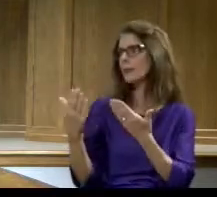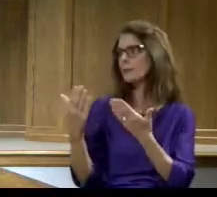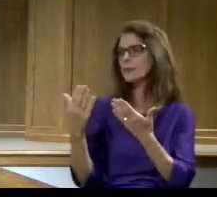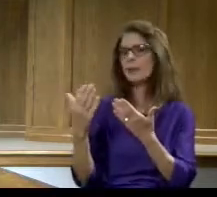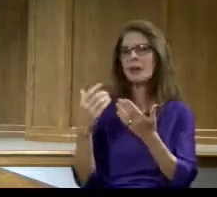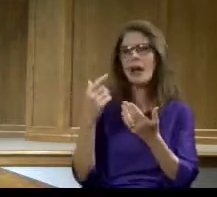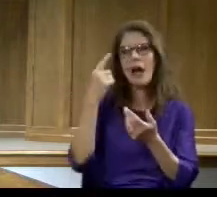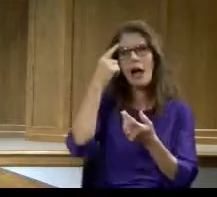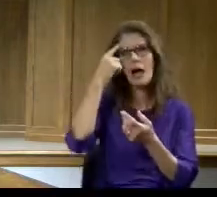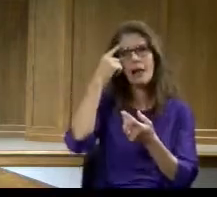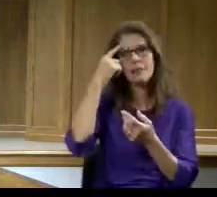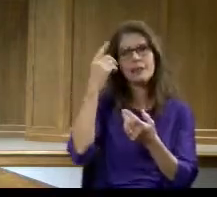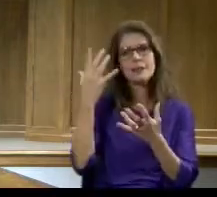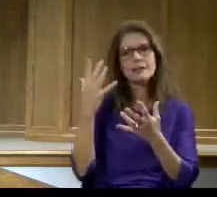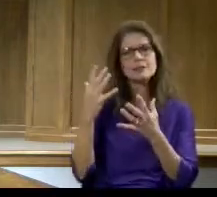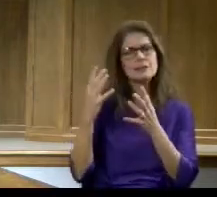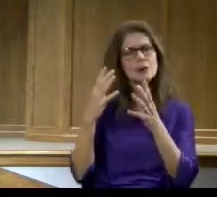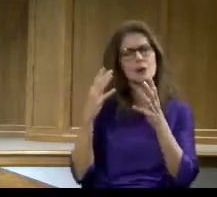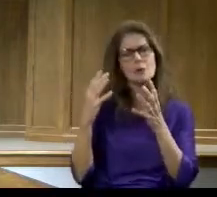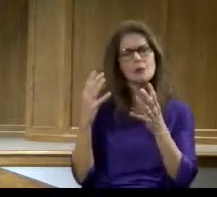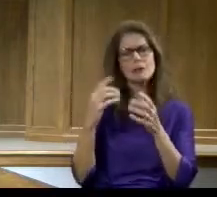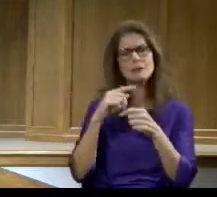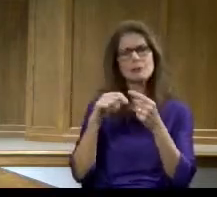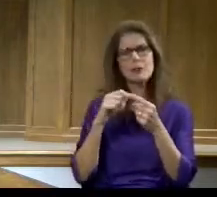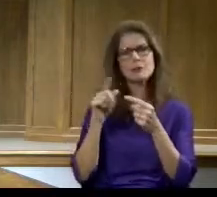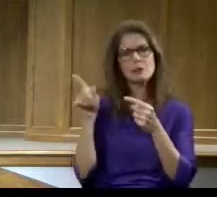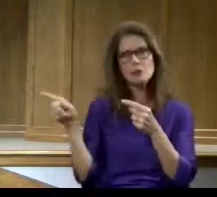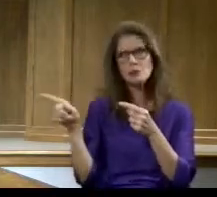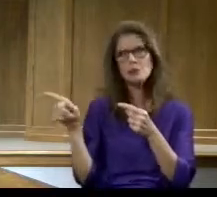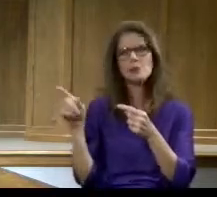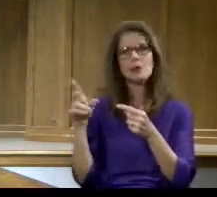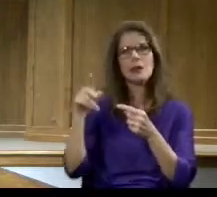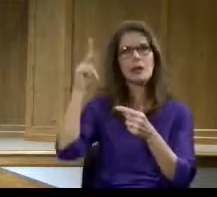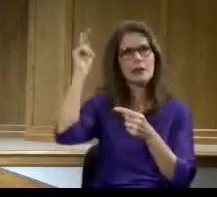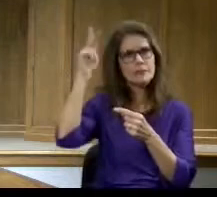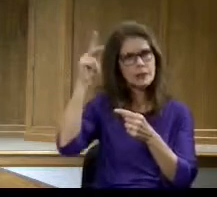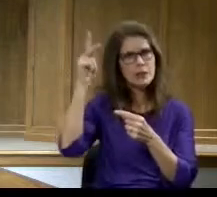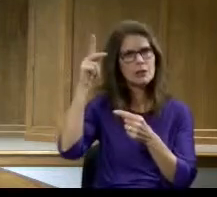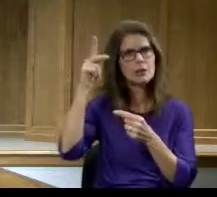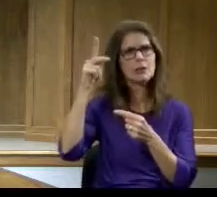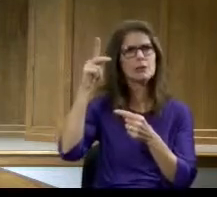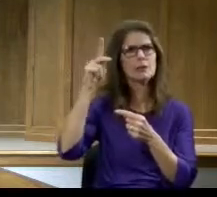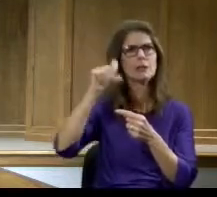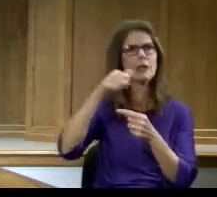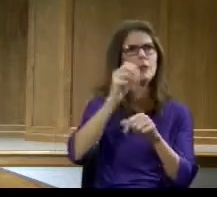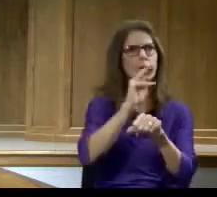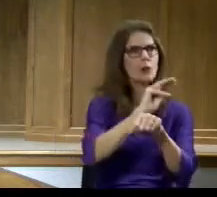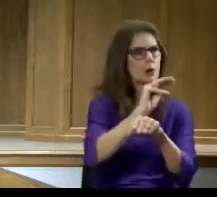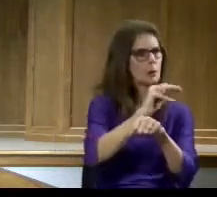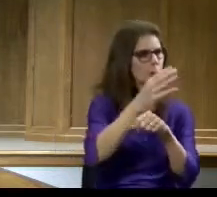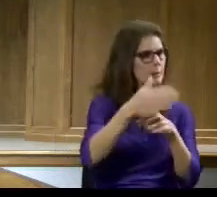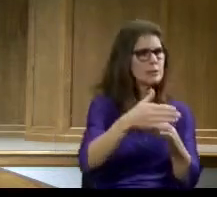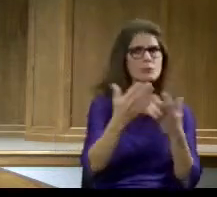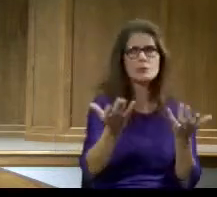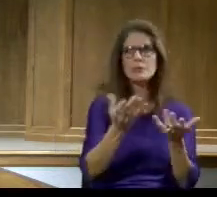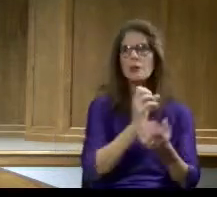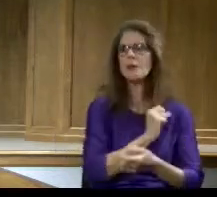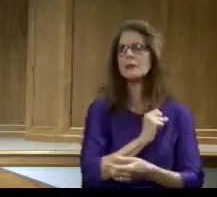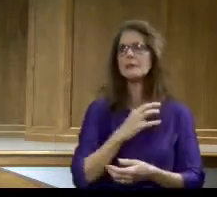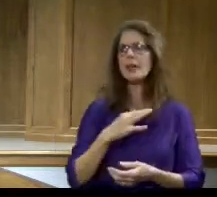Phil, and I know other some other ministers here on this staff, and know some of